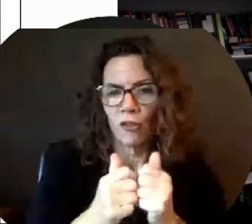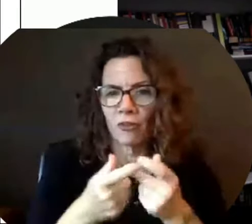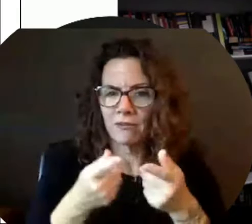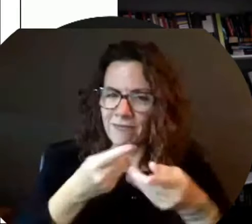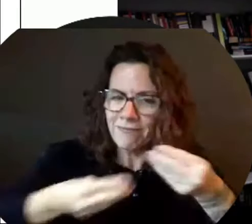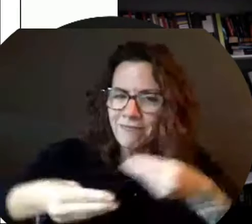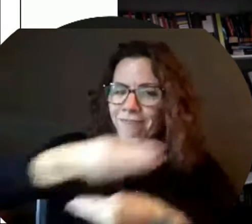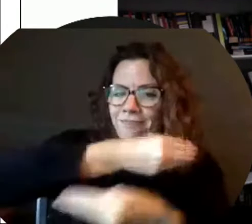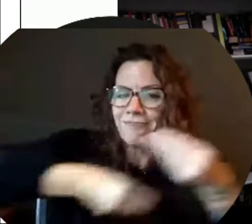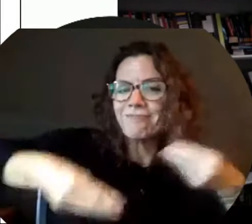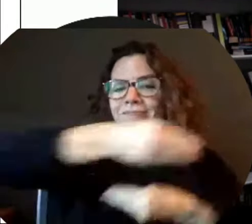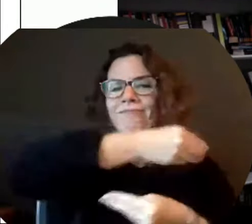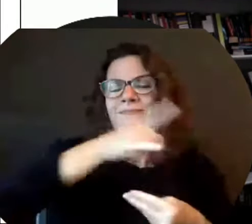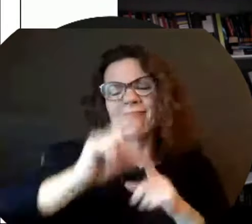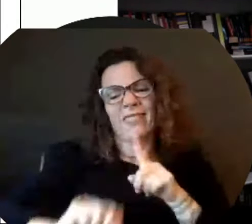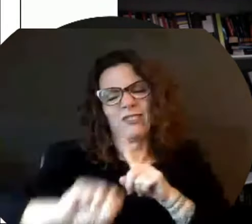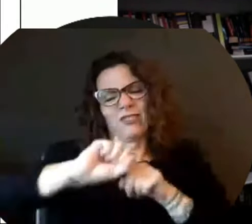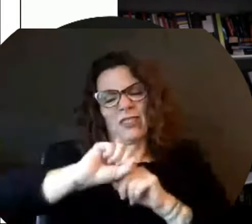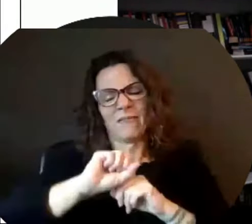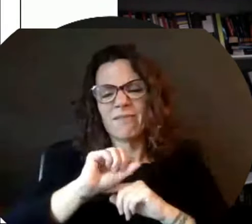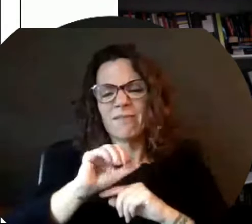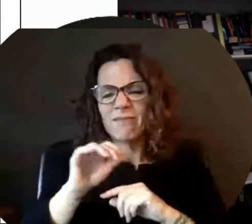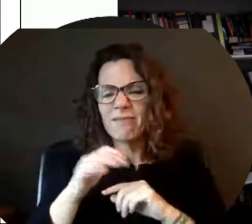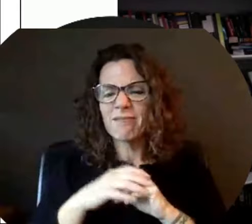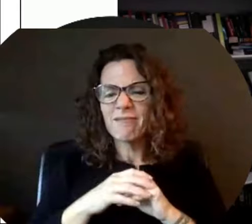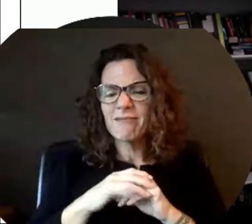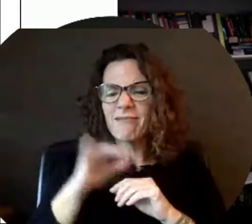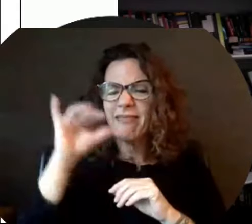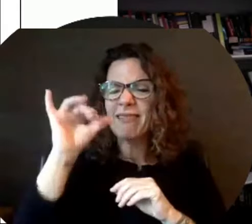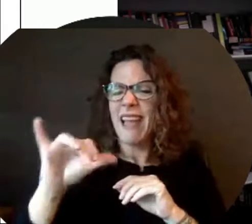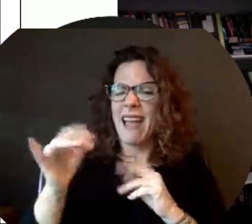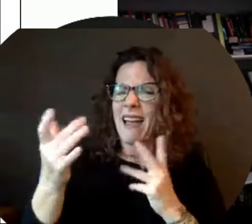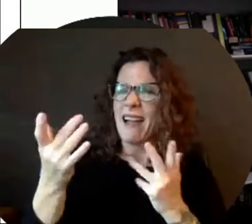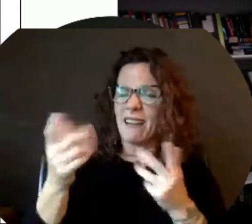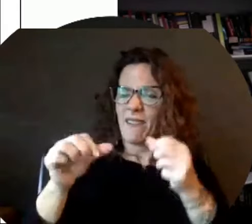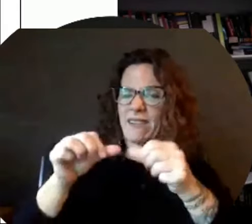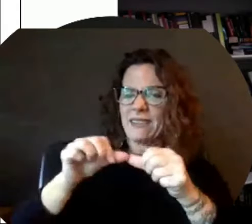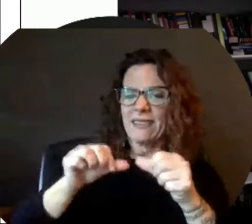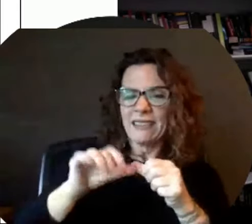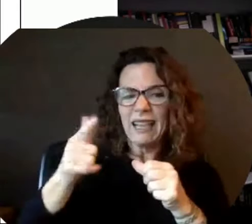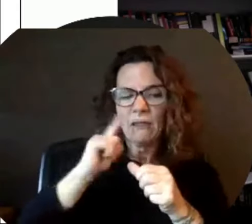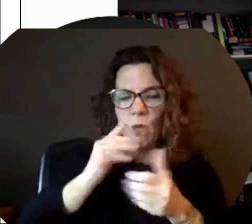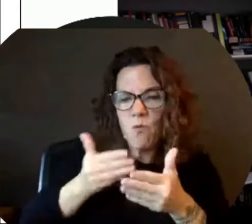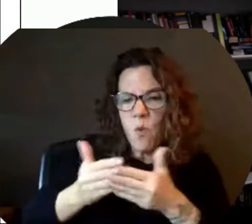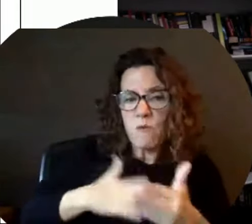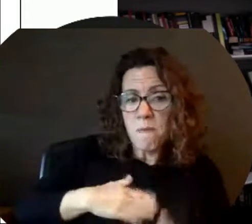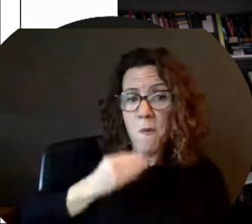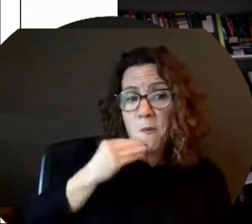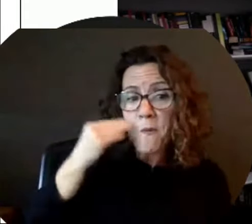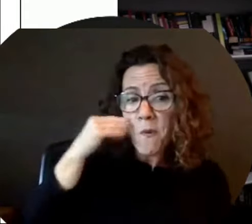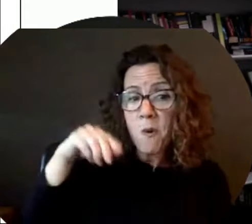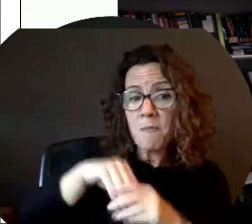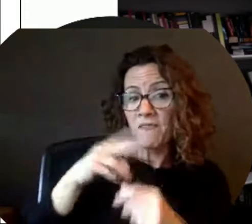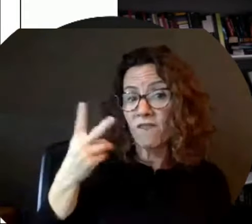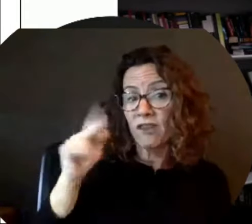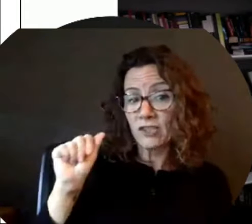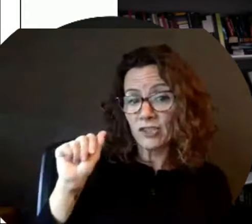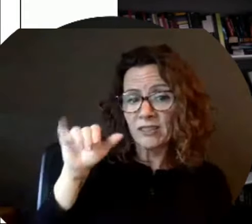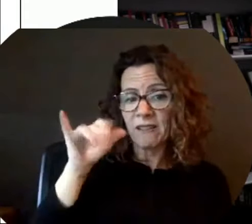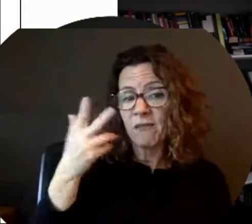state facility that's closest to my hometown in Tappahannock, Virginia, was the Haynesville Correctional Center. And in that